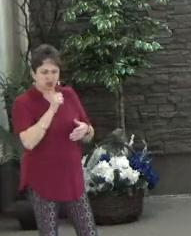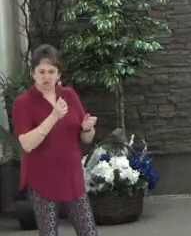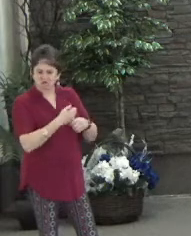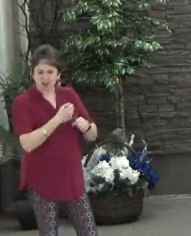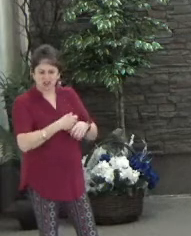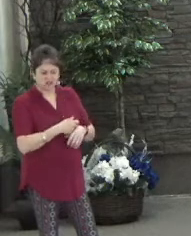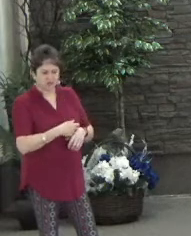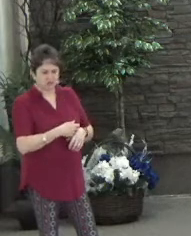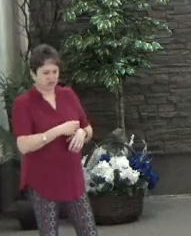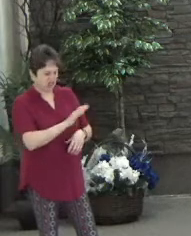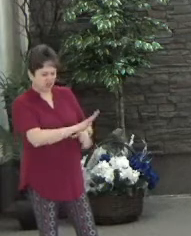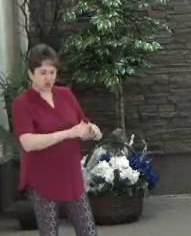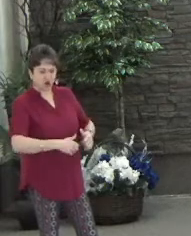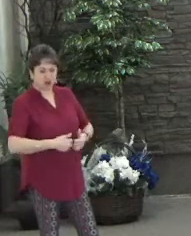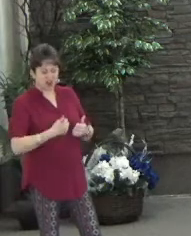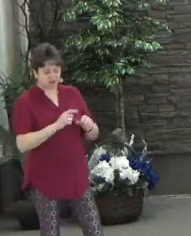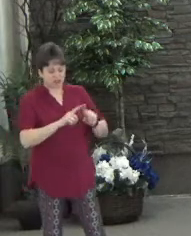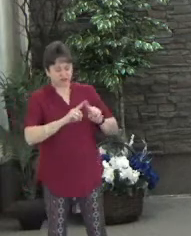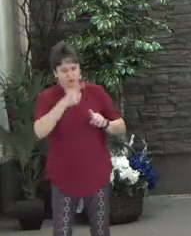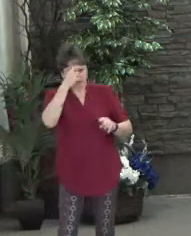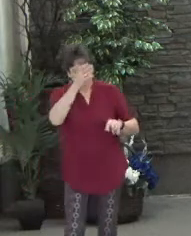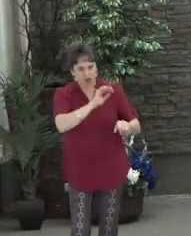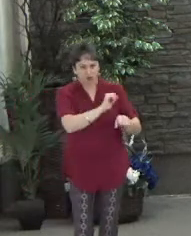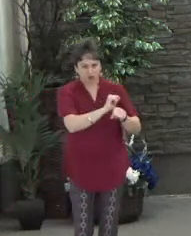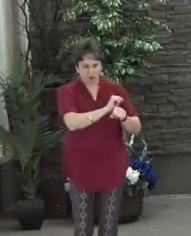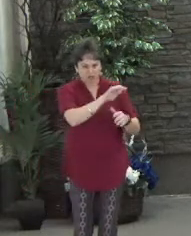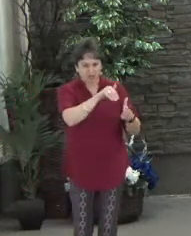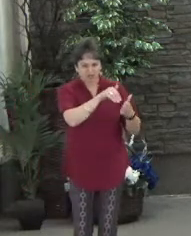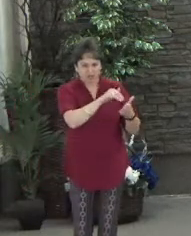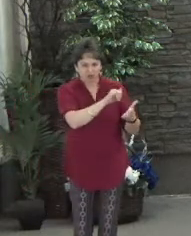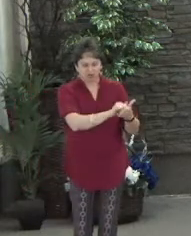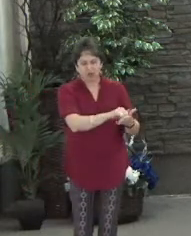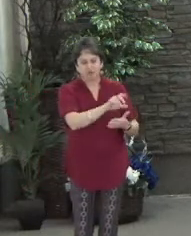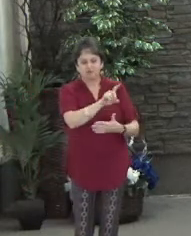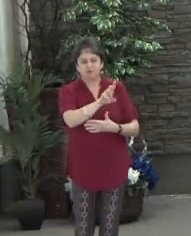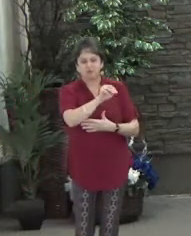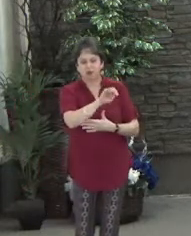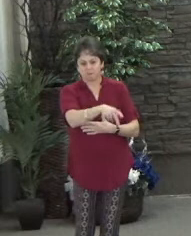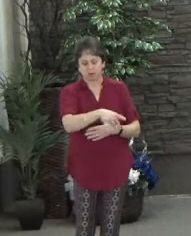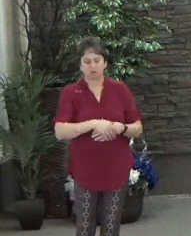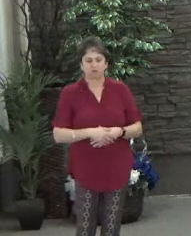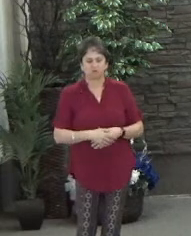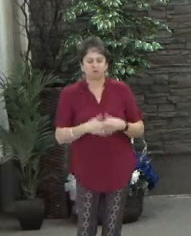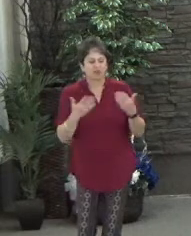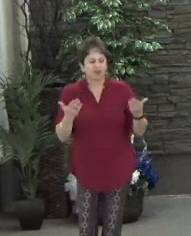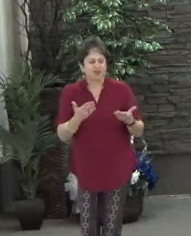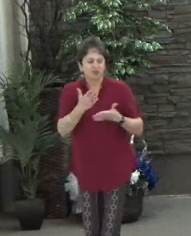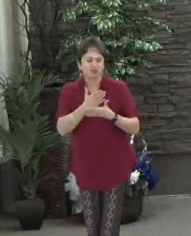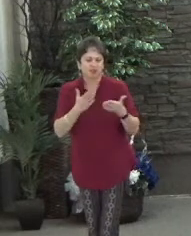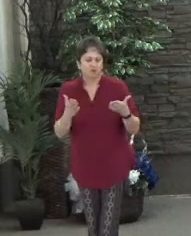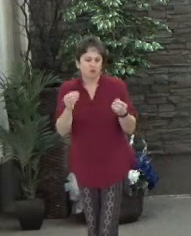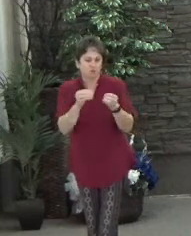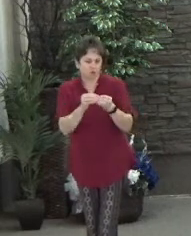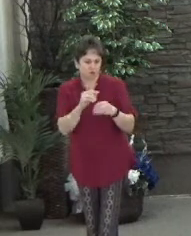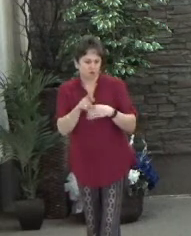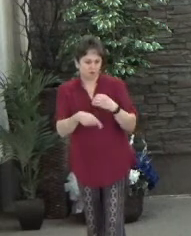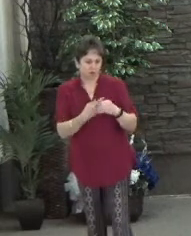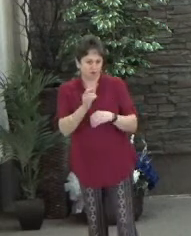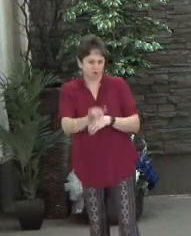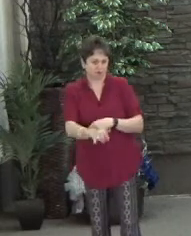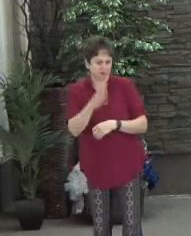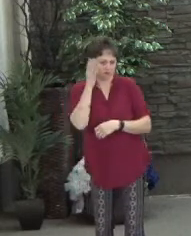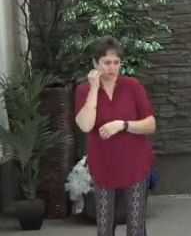Their lives were different because God was at work in the middle of that dump. And here's something more about that